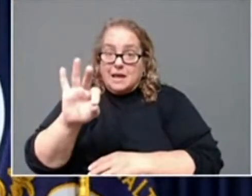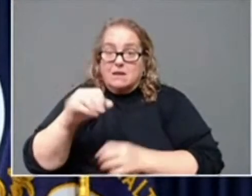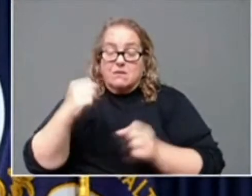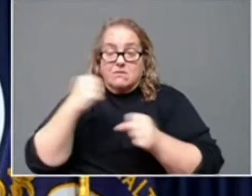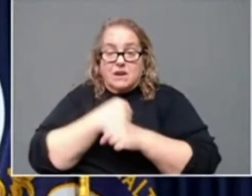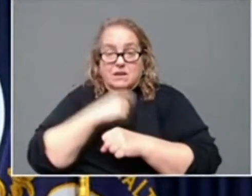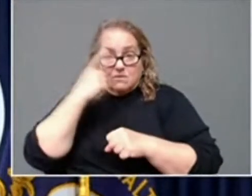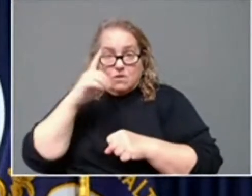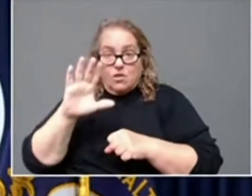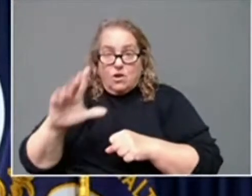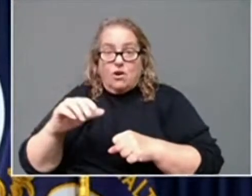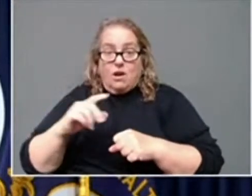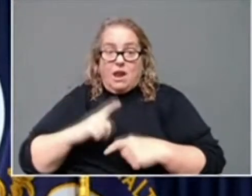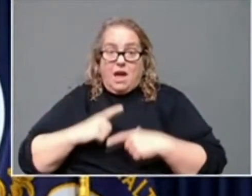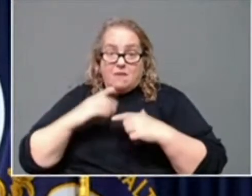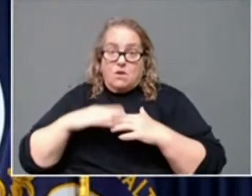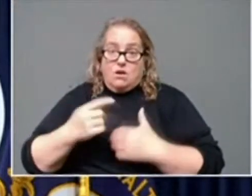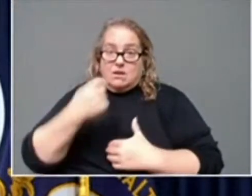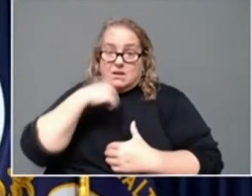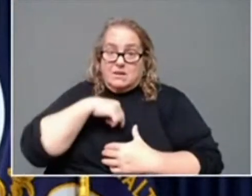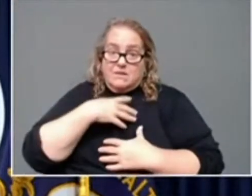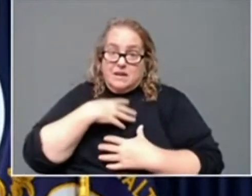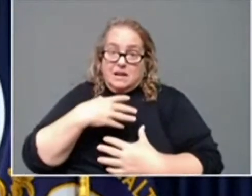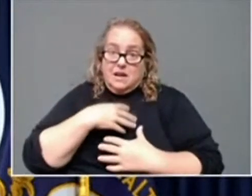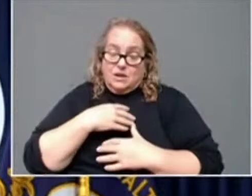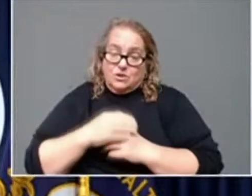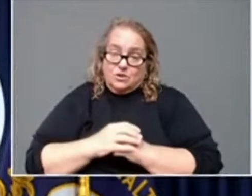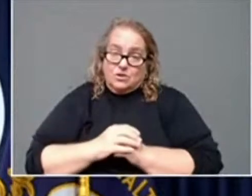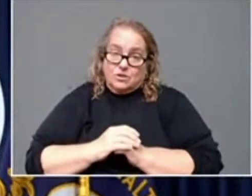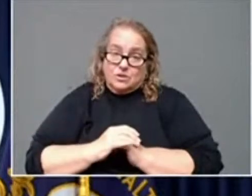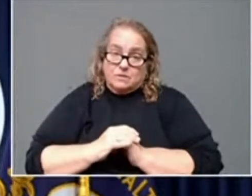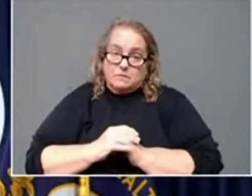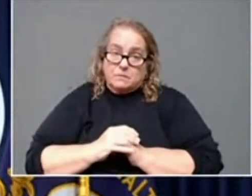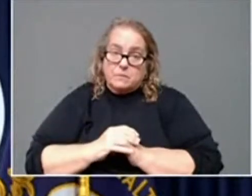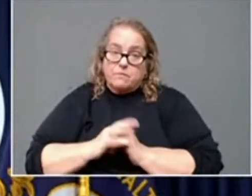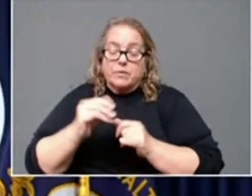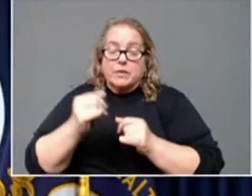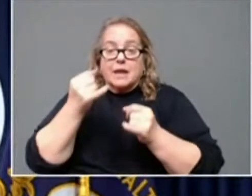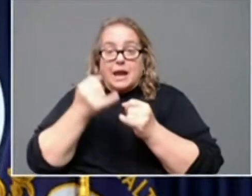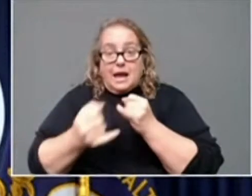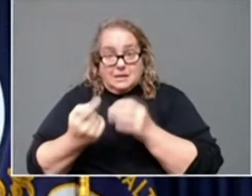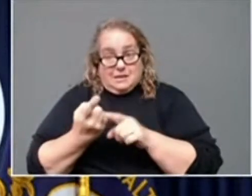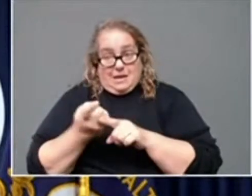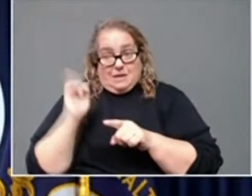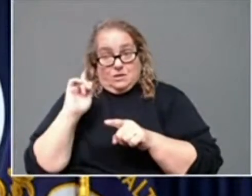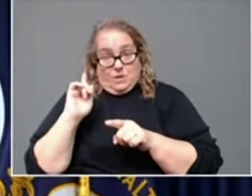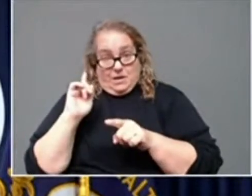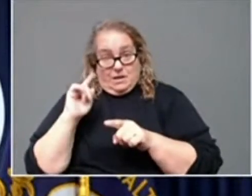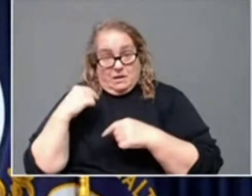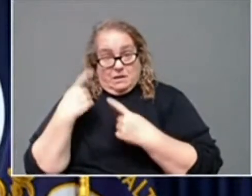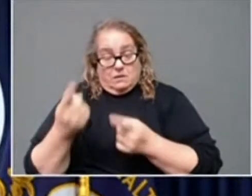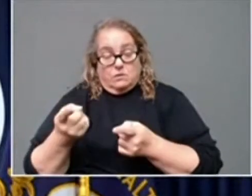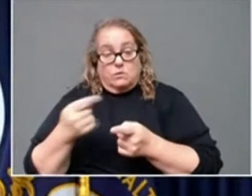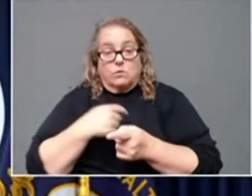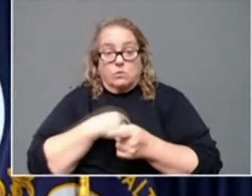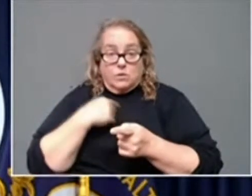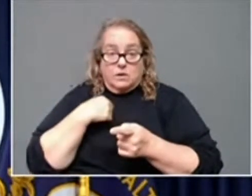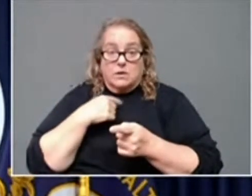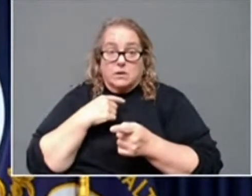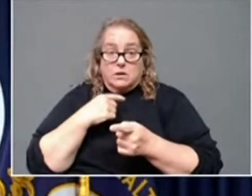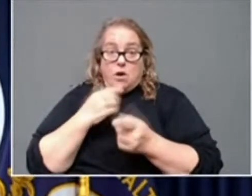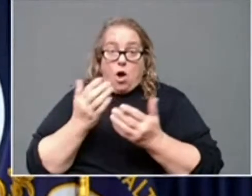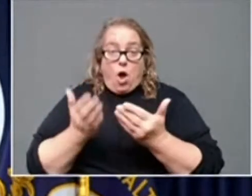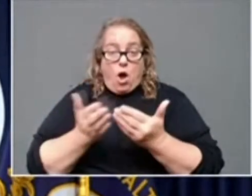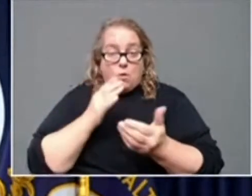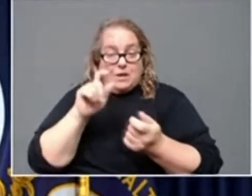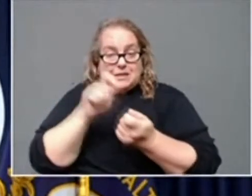a ventilator. All right, this last week, we actually almost exactly the